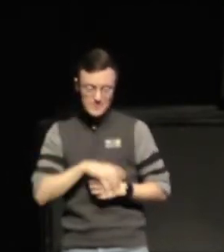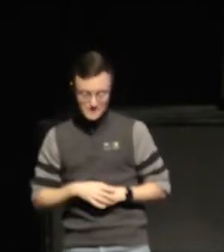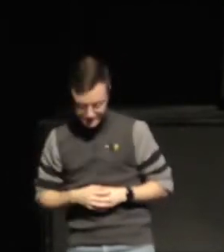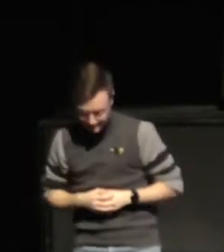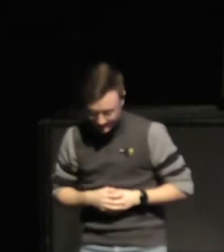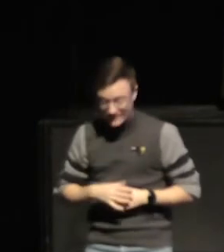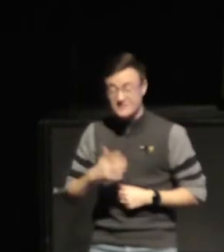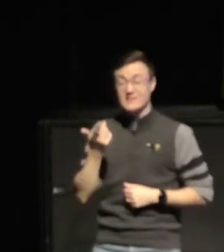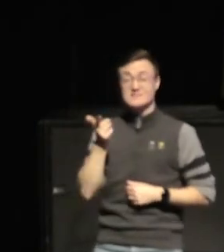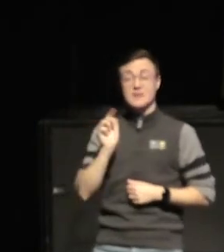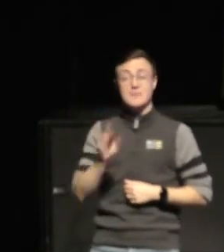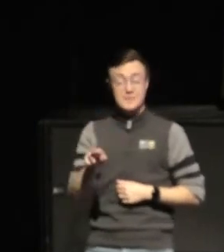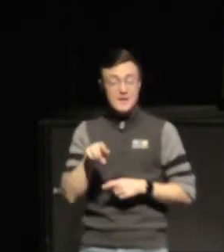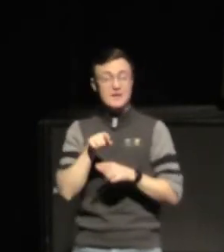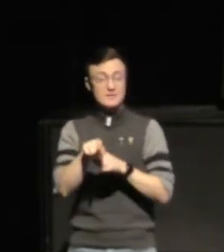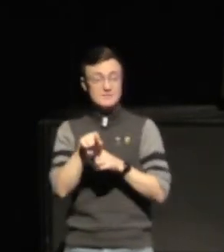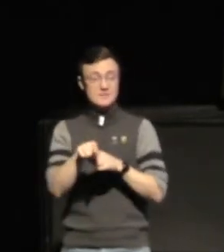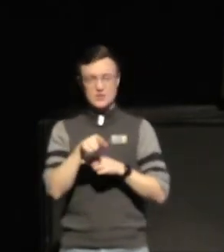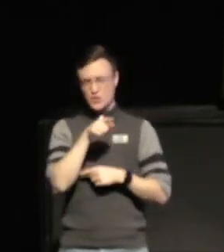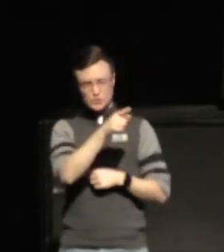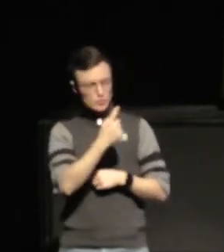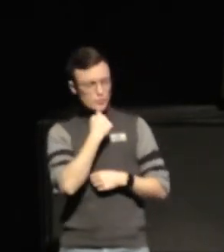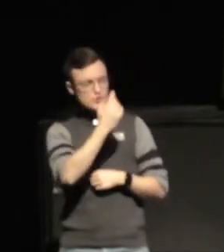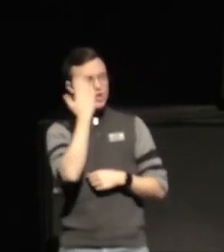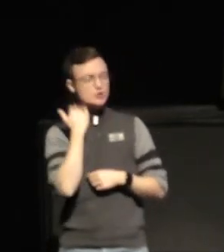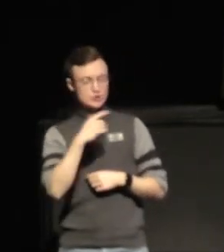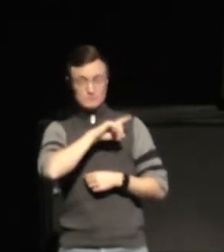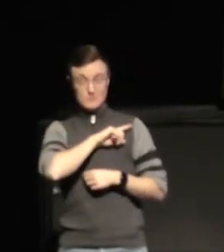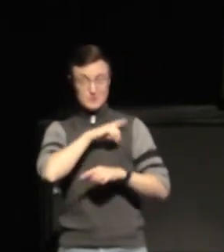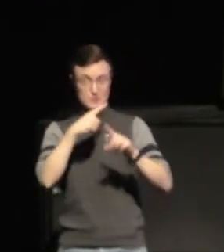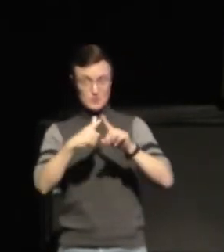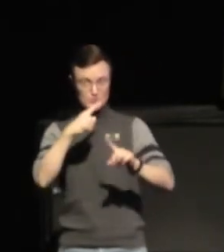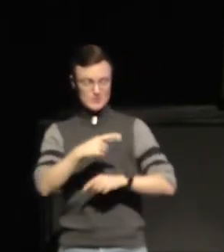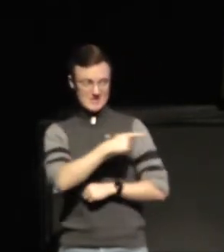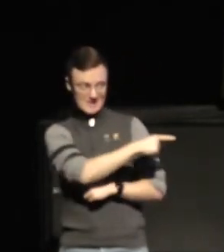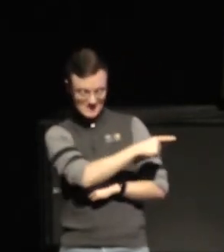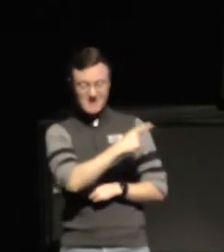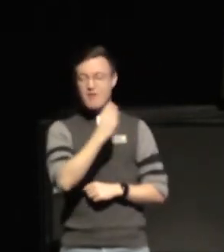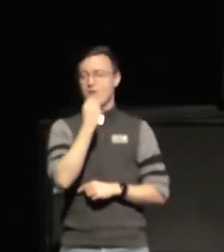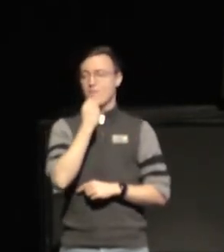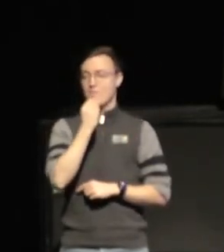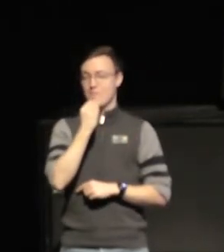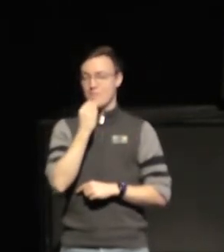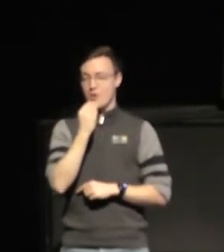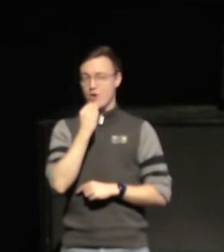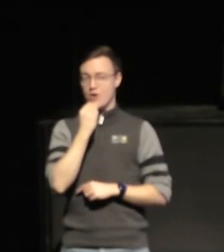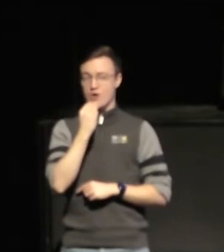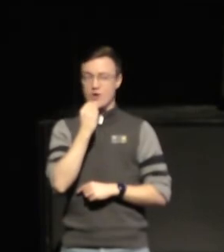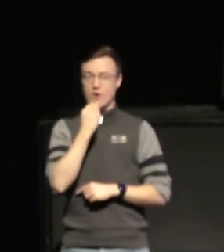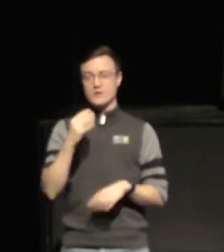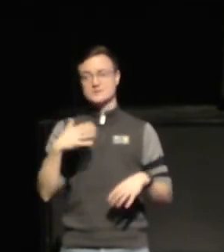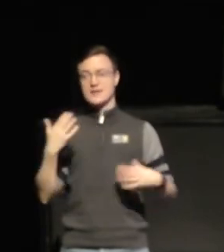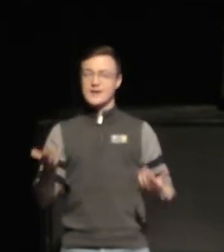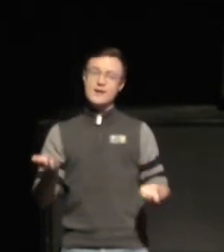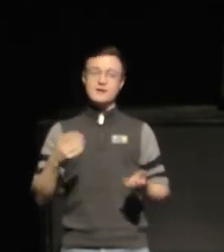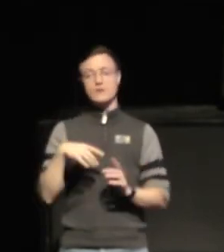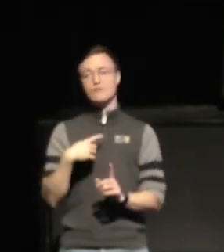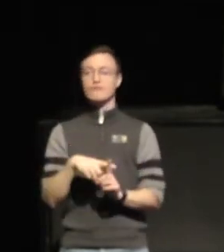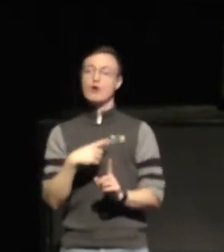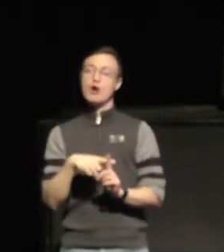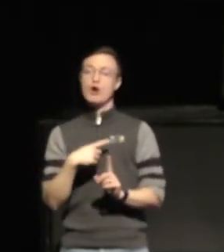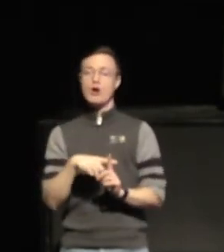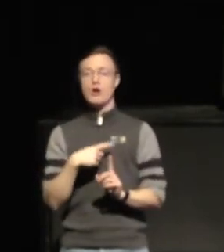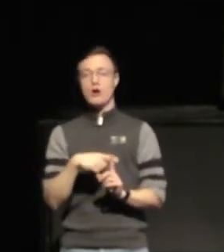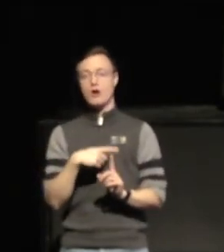example, which you mentioned here very clearly, like food being a commodity. Here